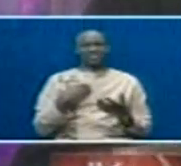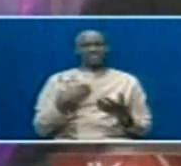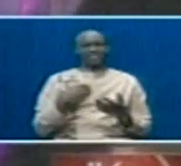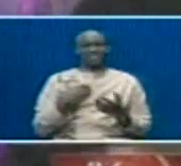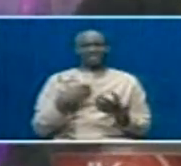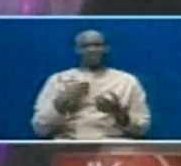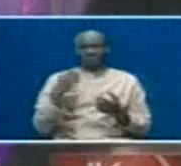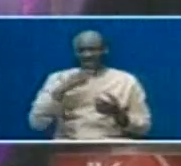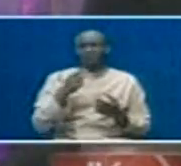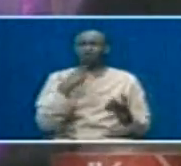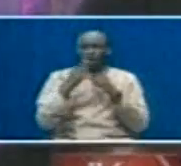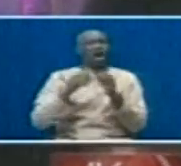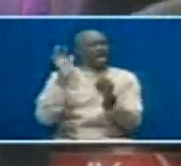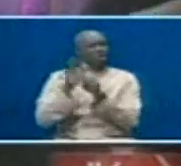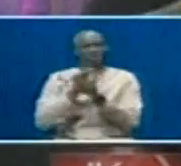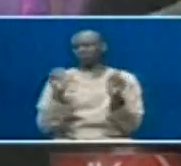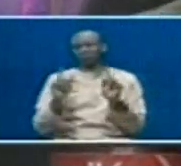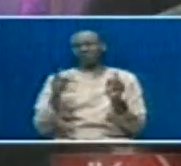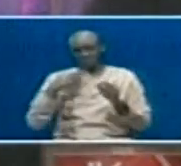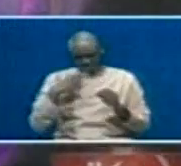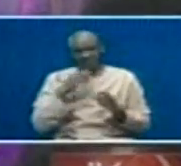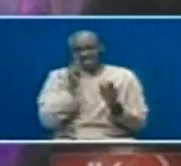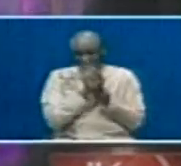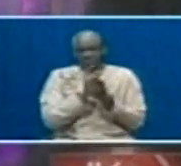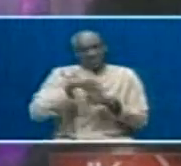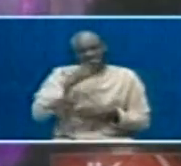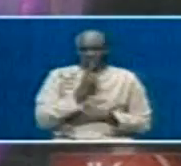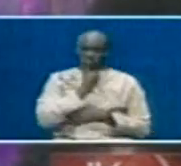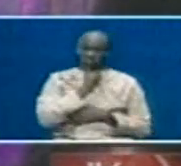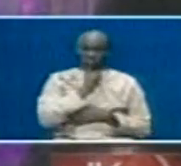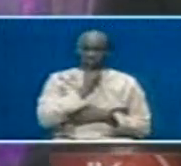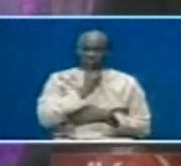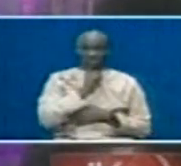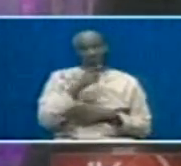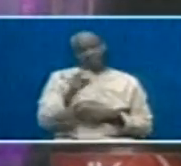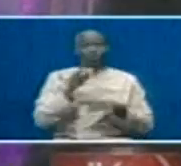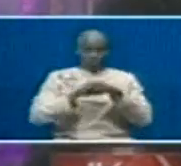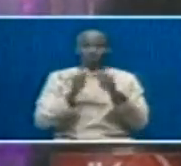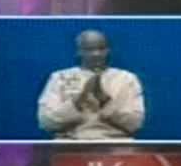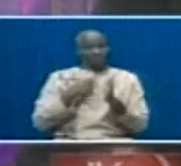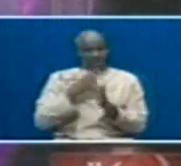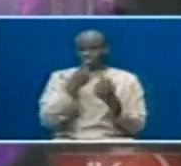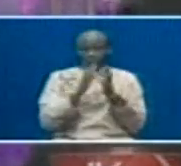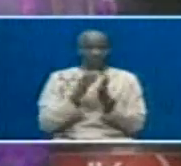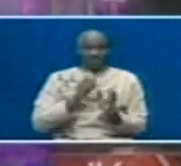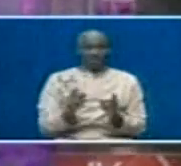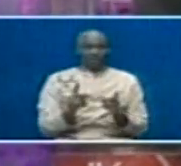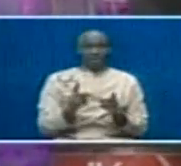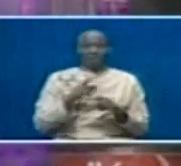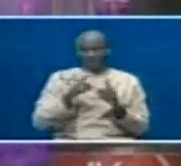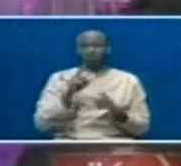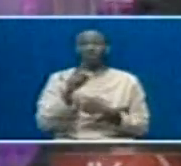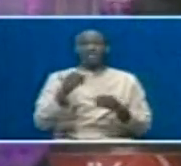was an introvert. He held things to himself. But Ali was good with me. He gave me an